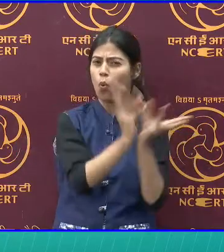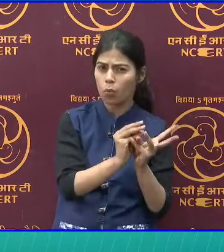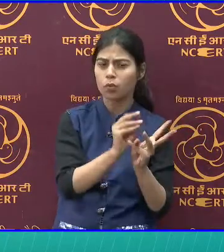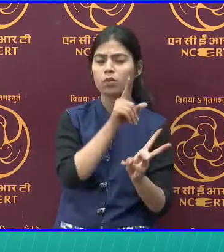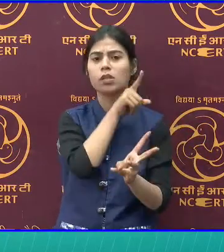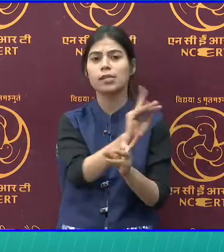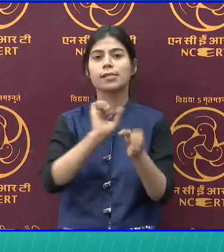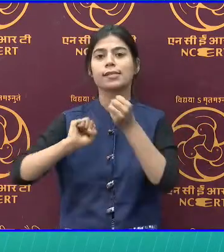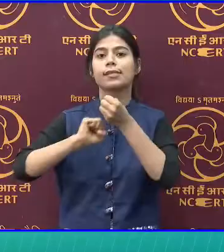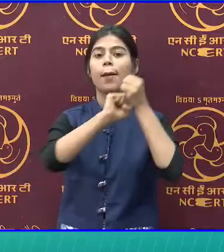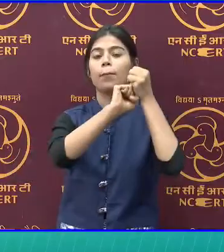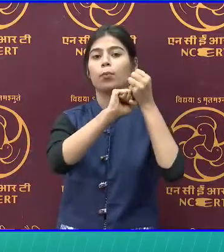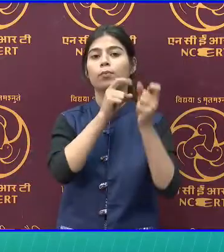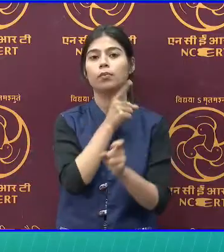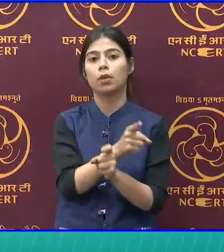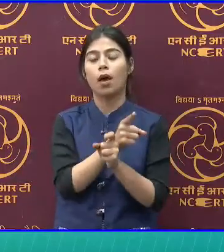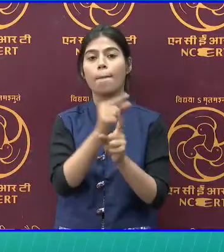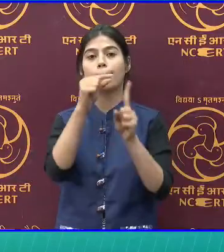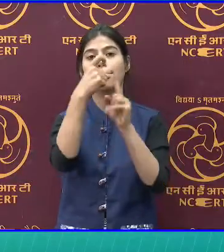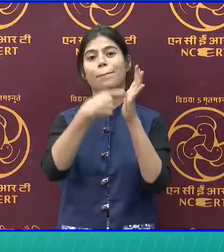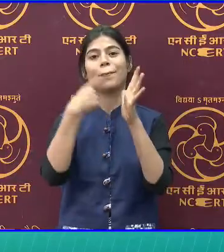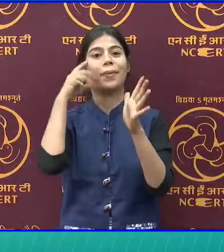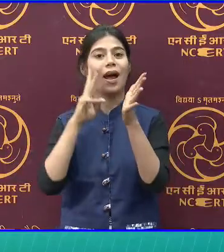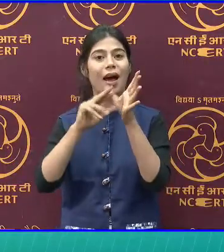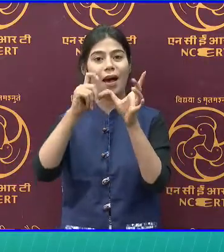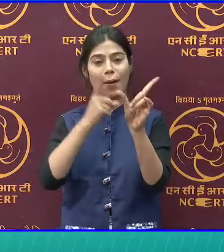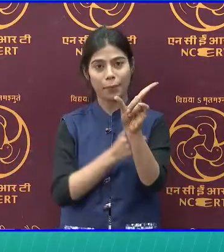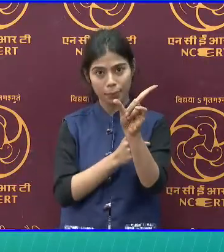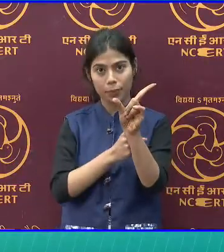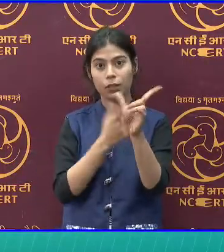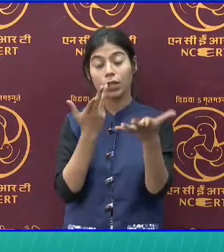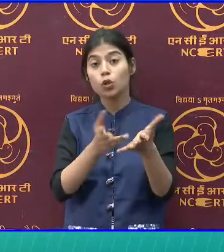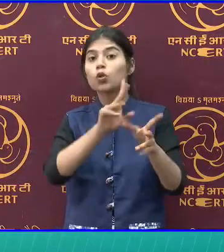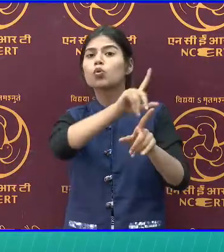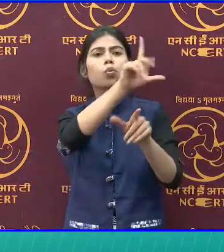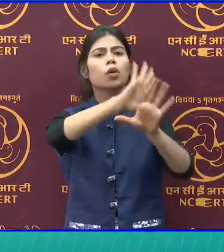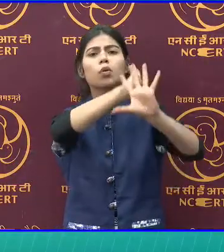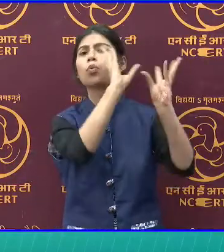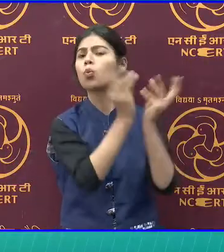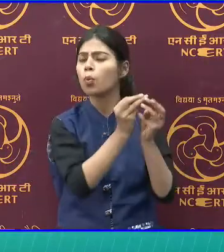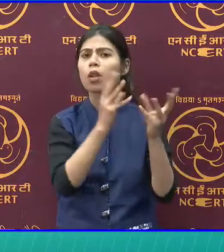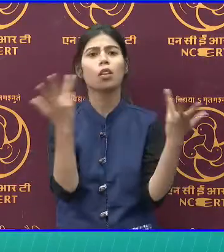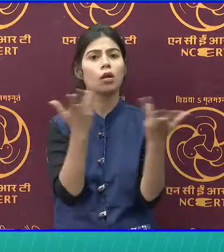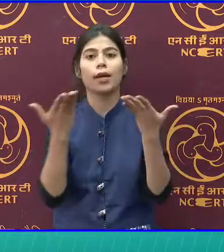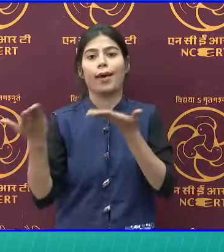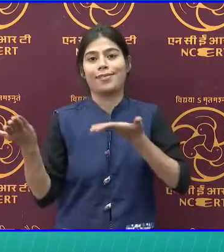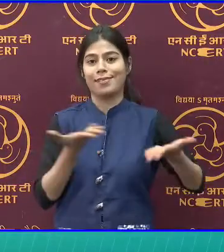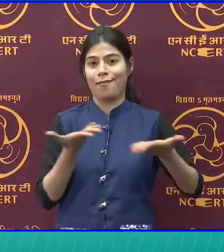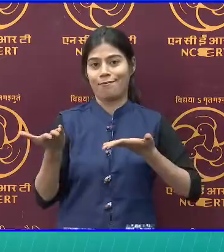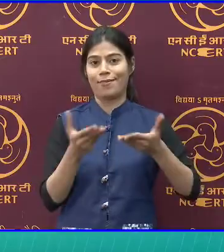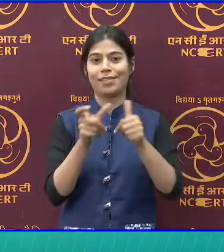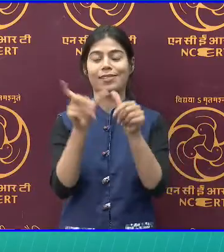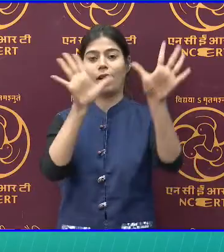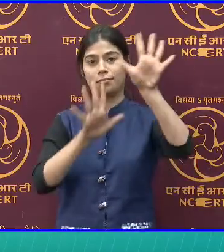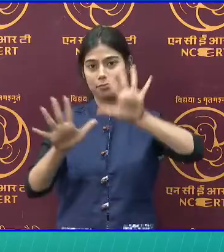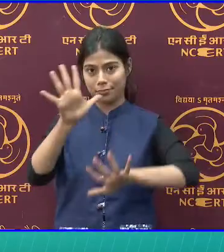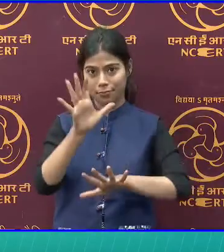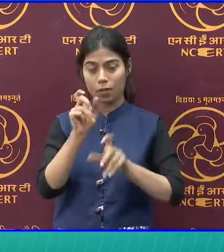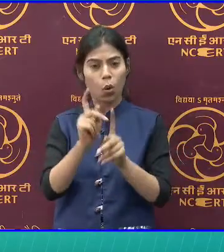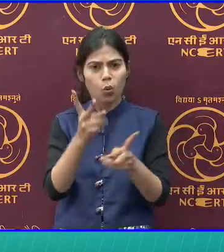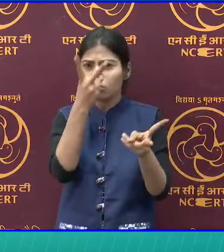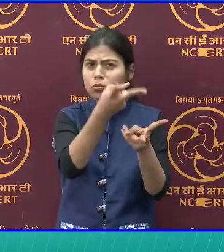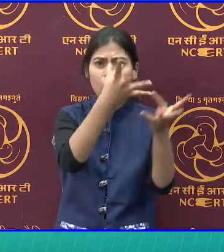are supporting the primary and secondary sector is called service activity. So and these activities are not